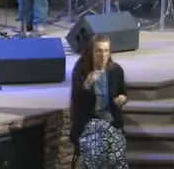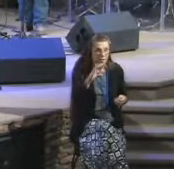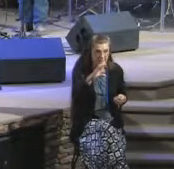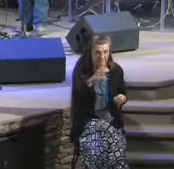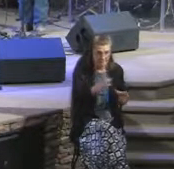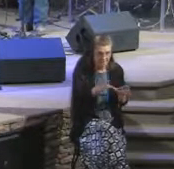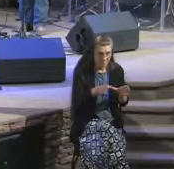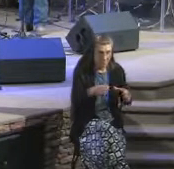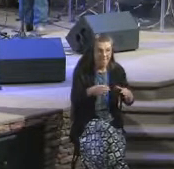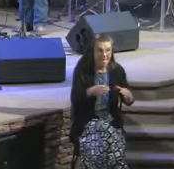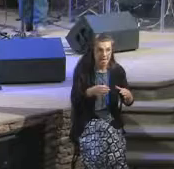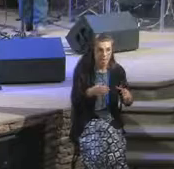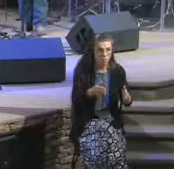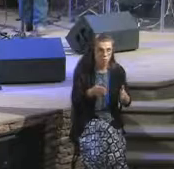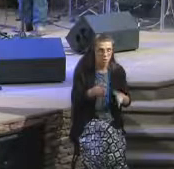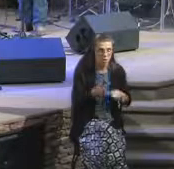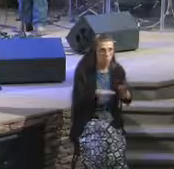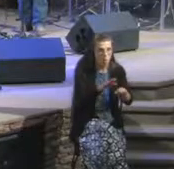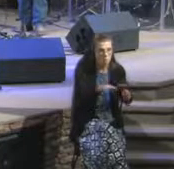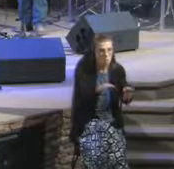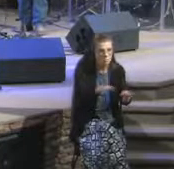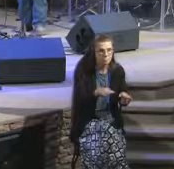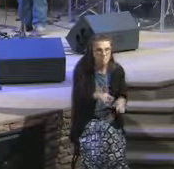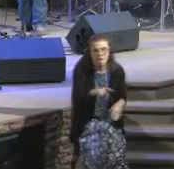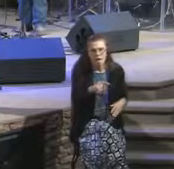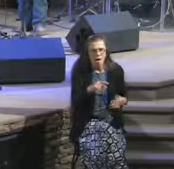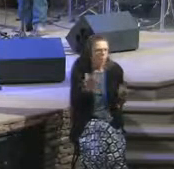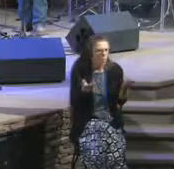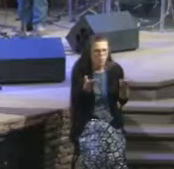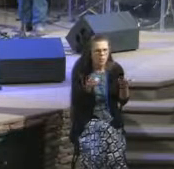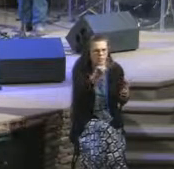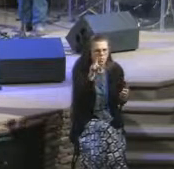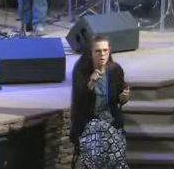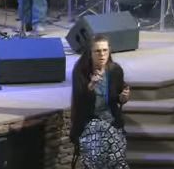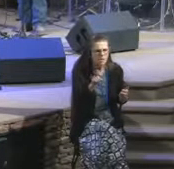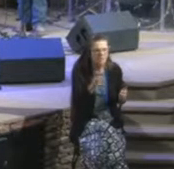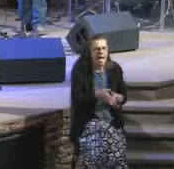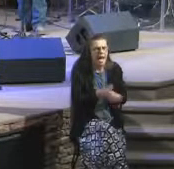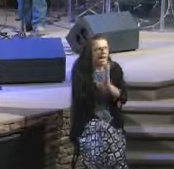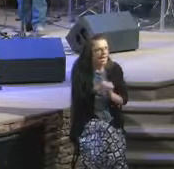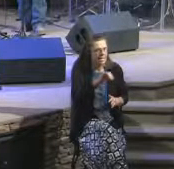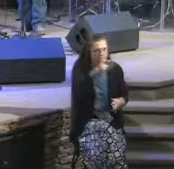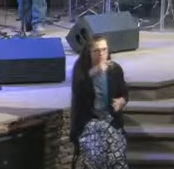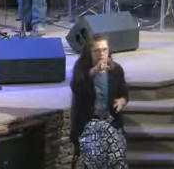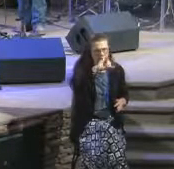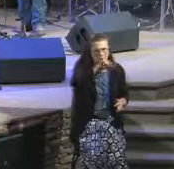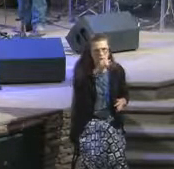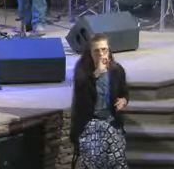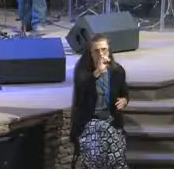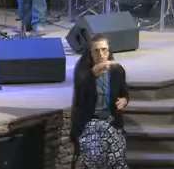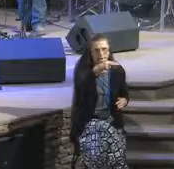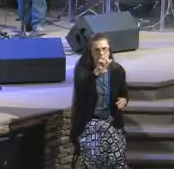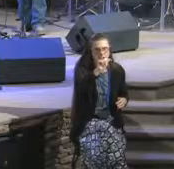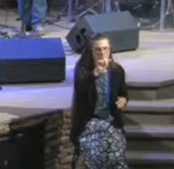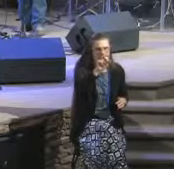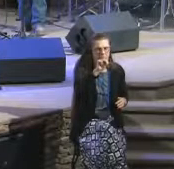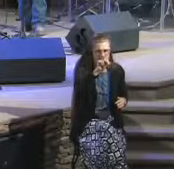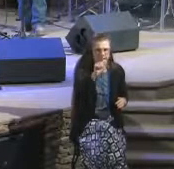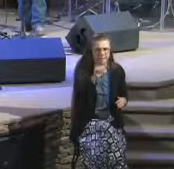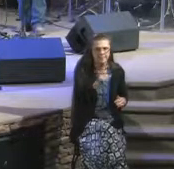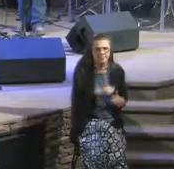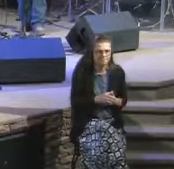again, just see Sister John if you need, if you have questions on how you can help or what areas we need help in. Amen.